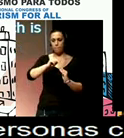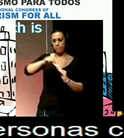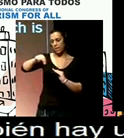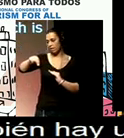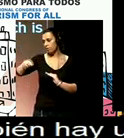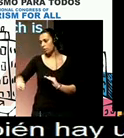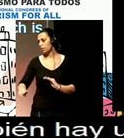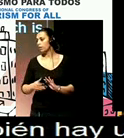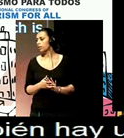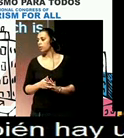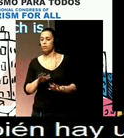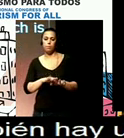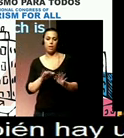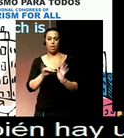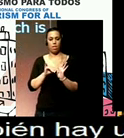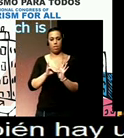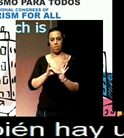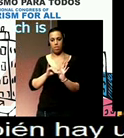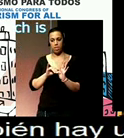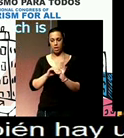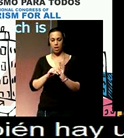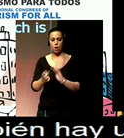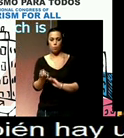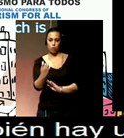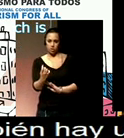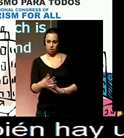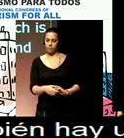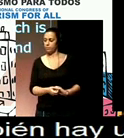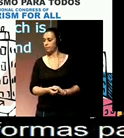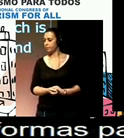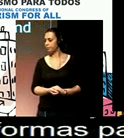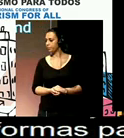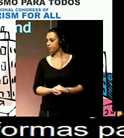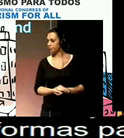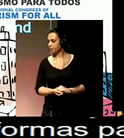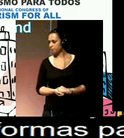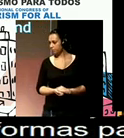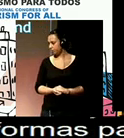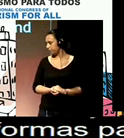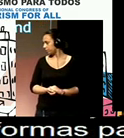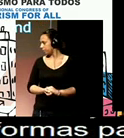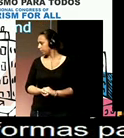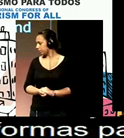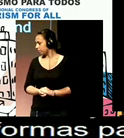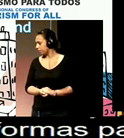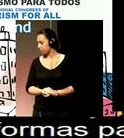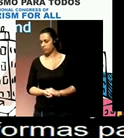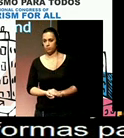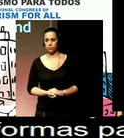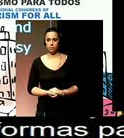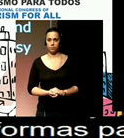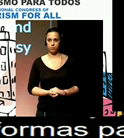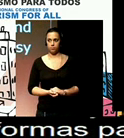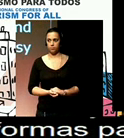And modular elements easily positioned allow an easy passage thanks to the facilitated